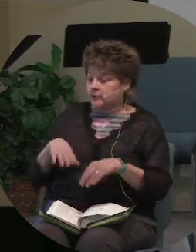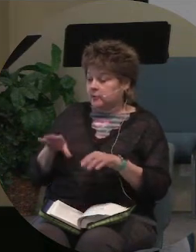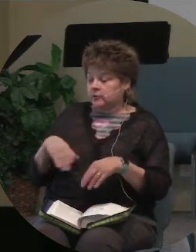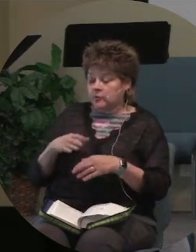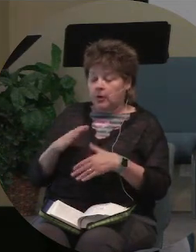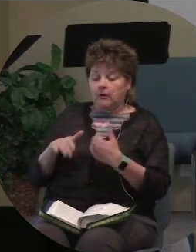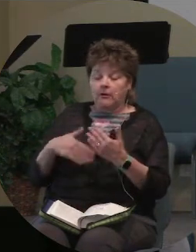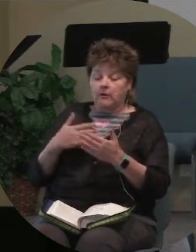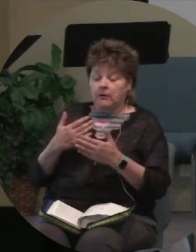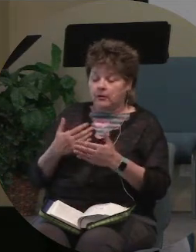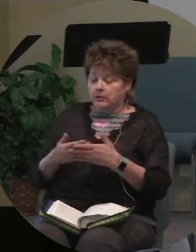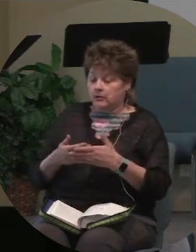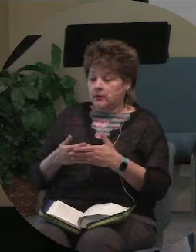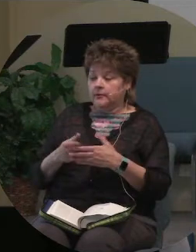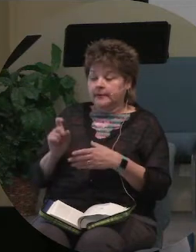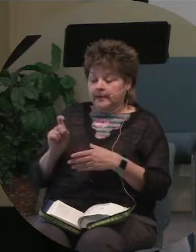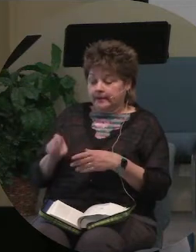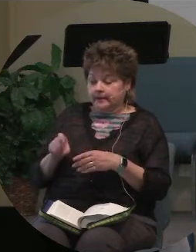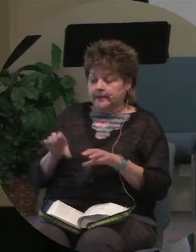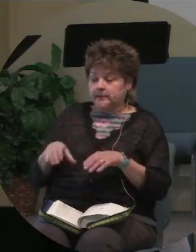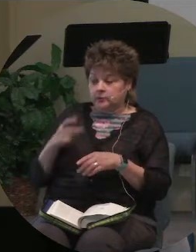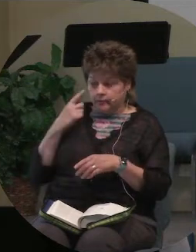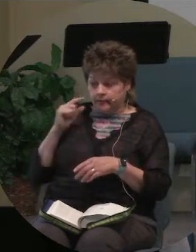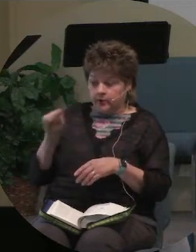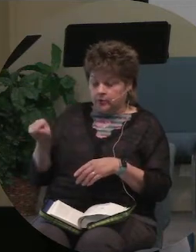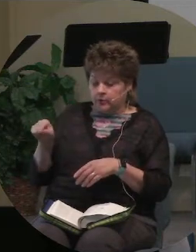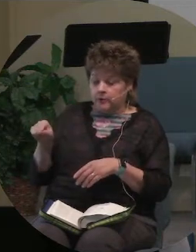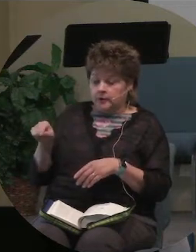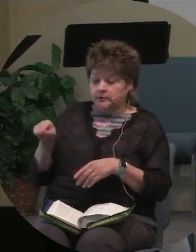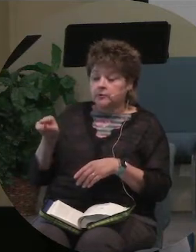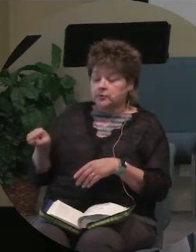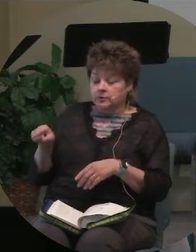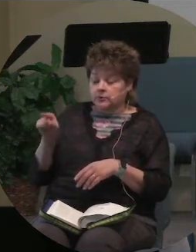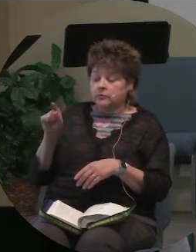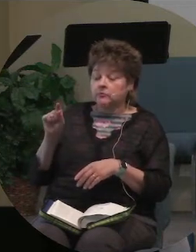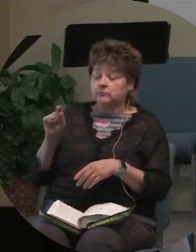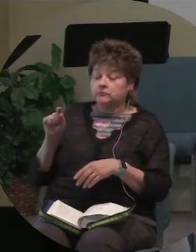I need to do for you so that you